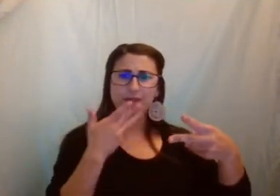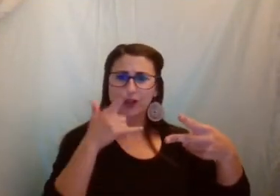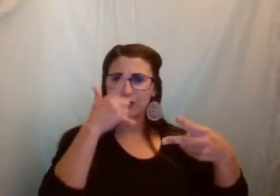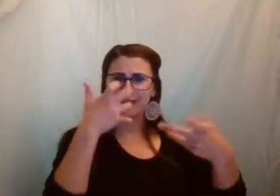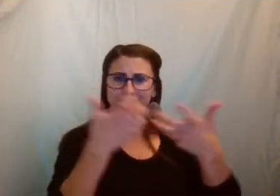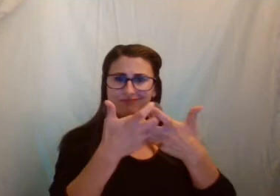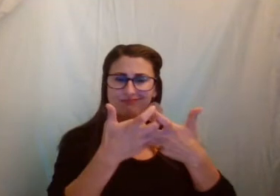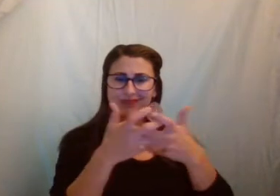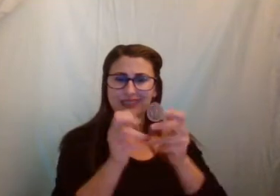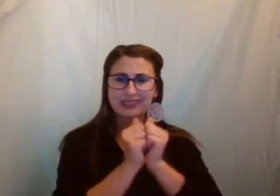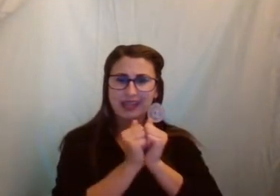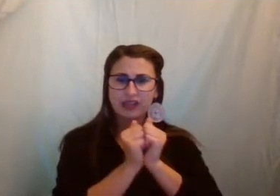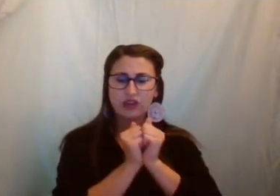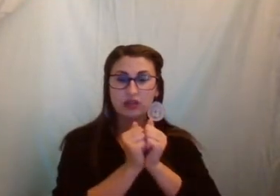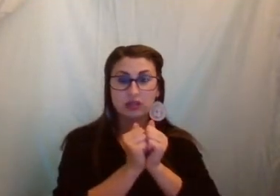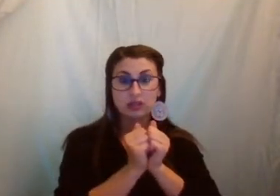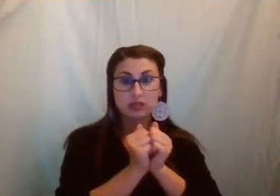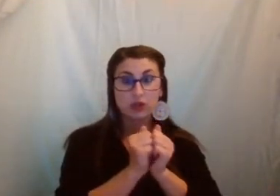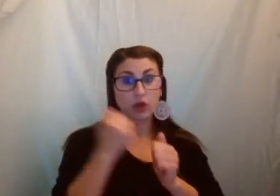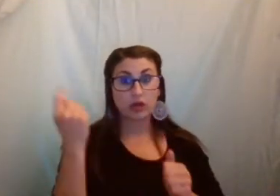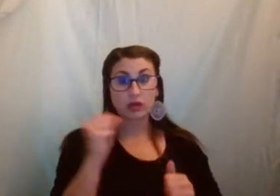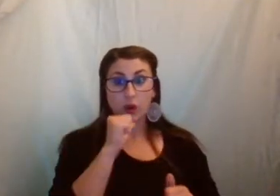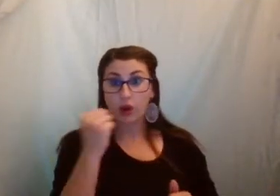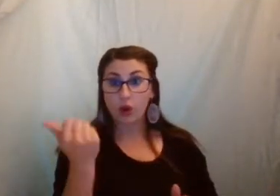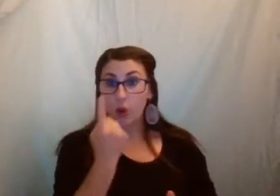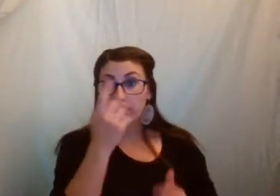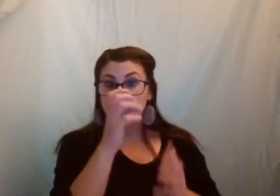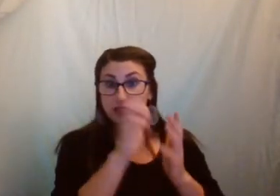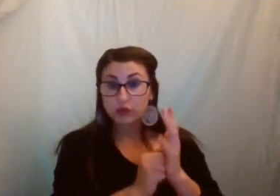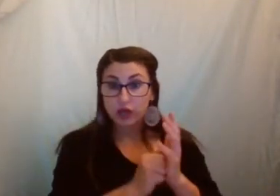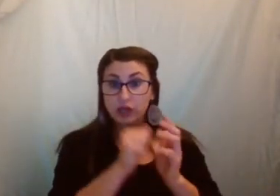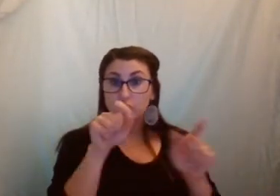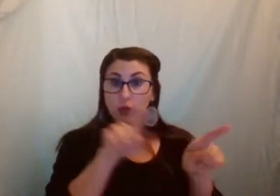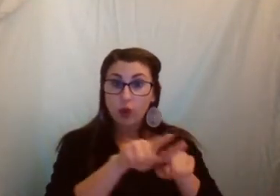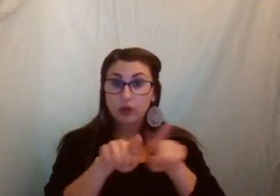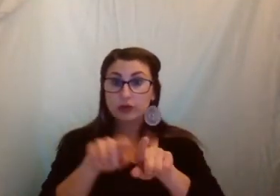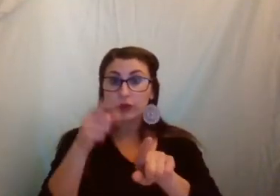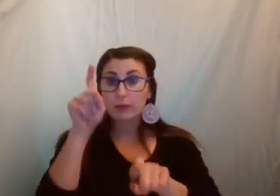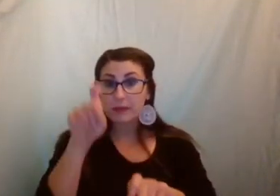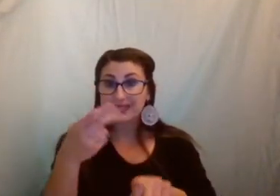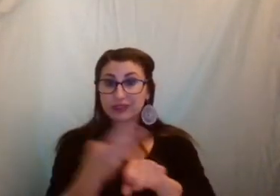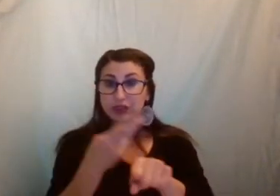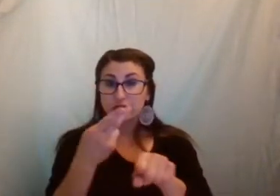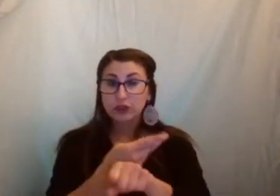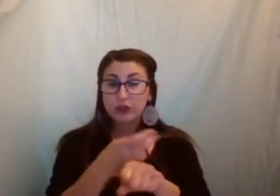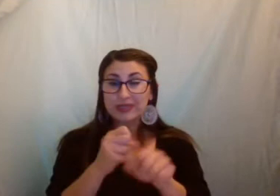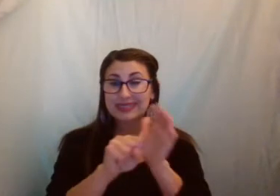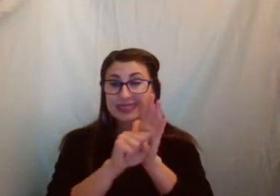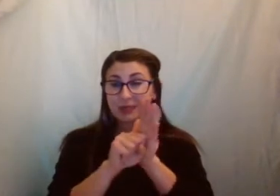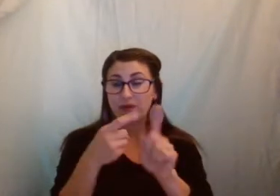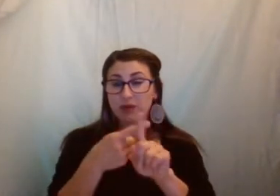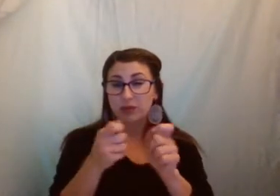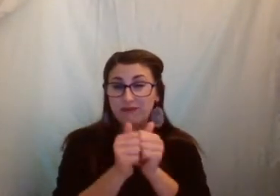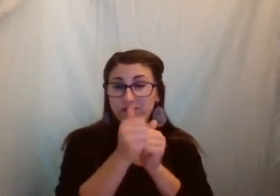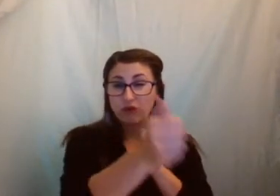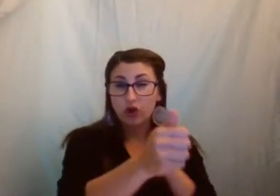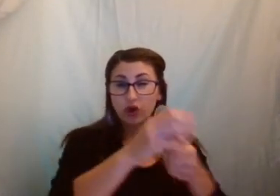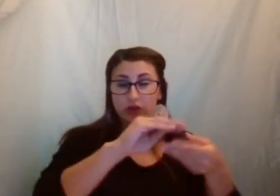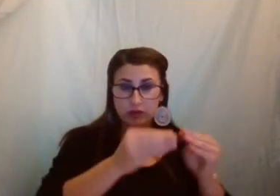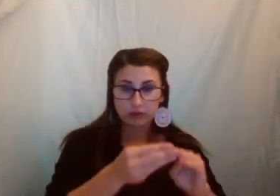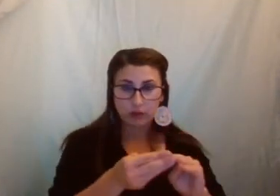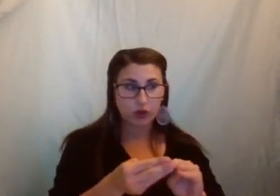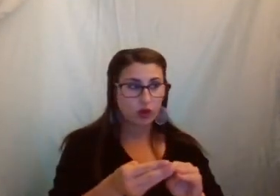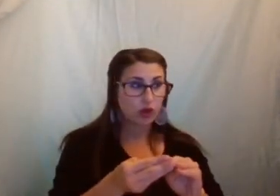go together. So you don't just subtract, you also got to take the sign of the further number if you're subtracting. The further number away from 0